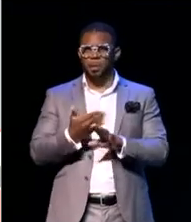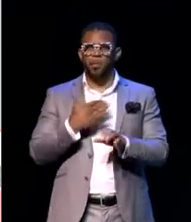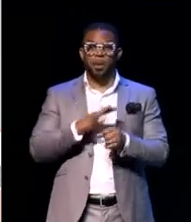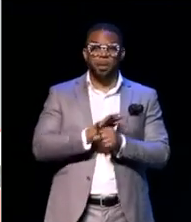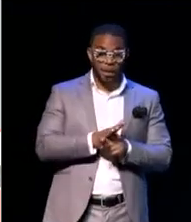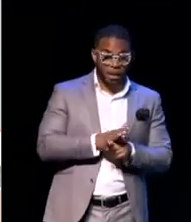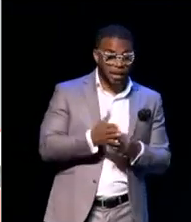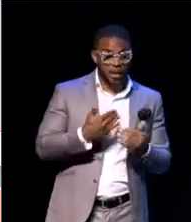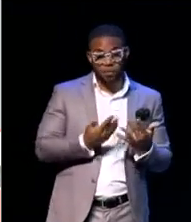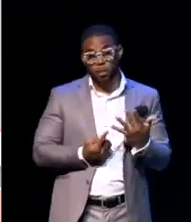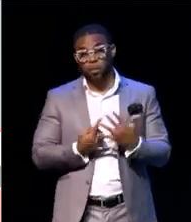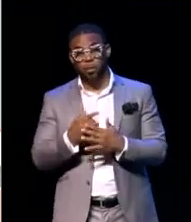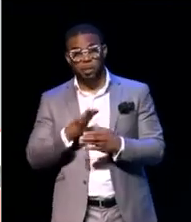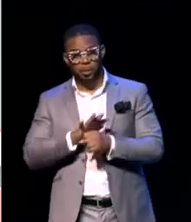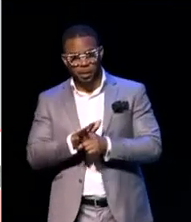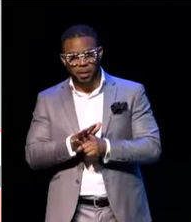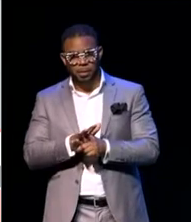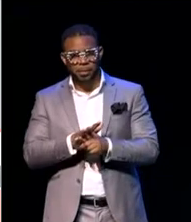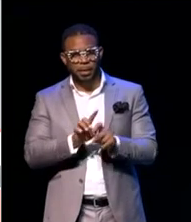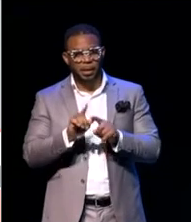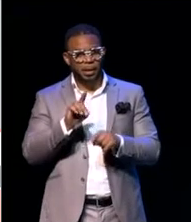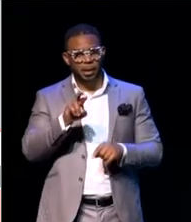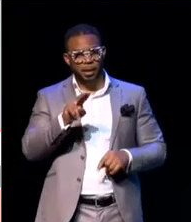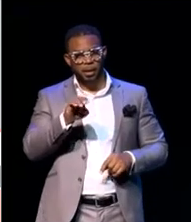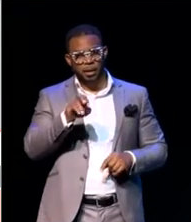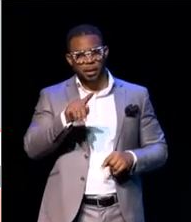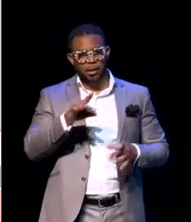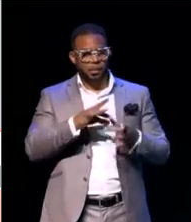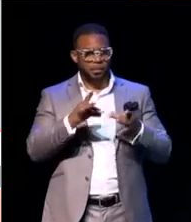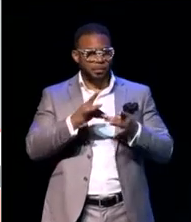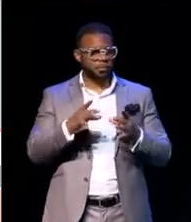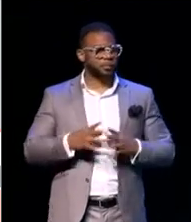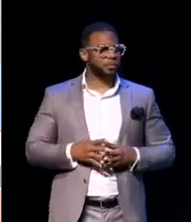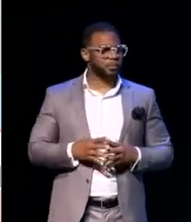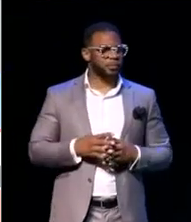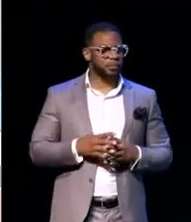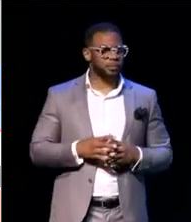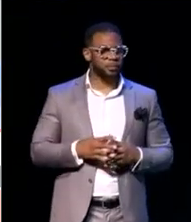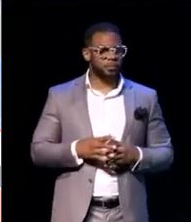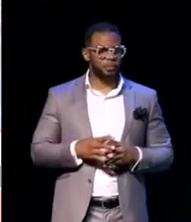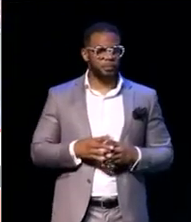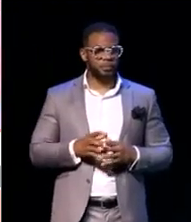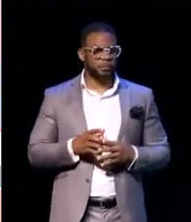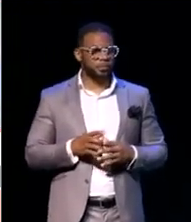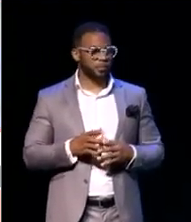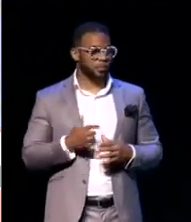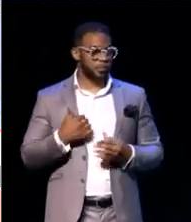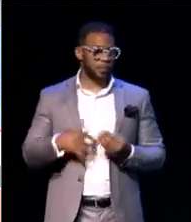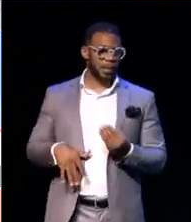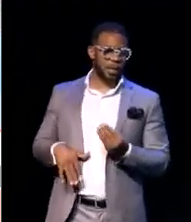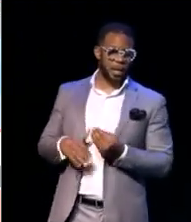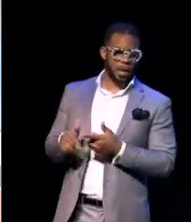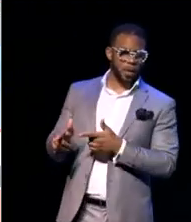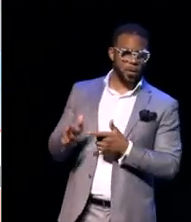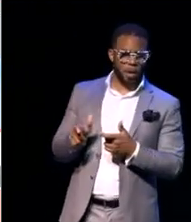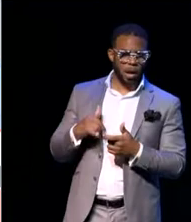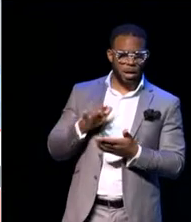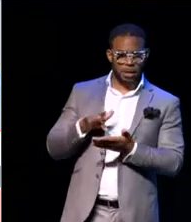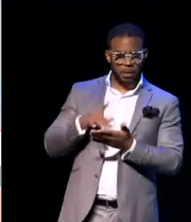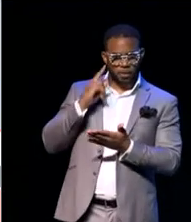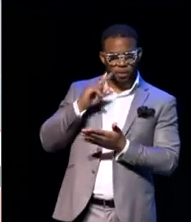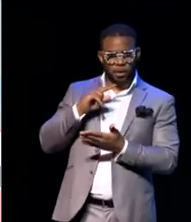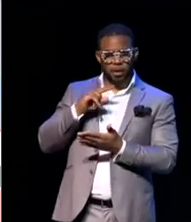the pandemic and even through the pandemic, as Dr. Nesbitt pointed out. And I'd like to add really quickly that our Center